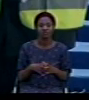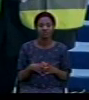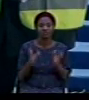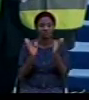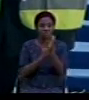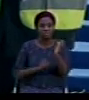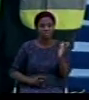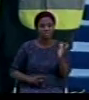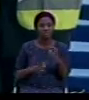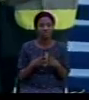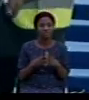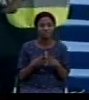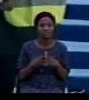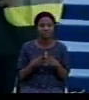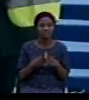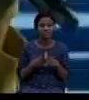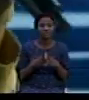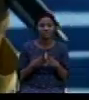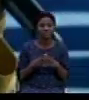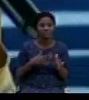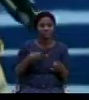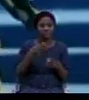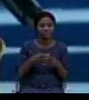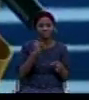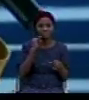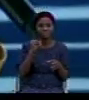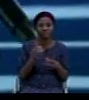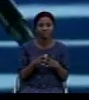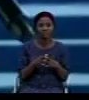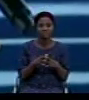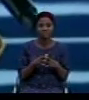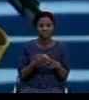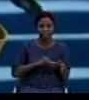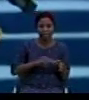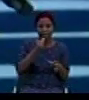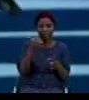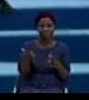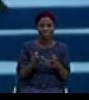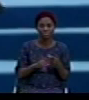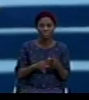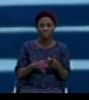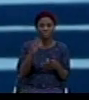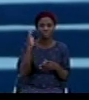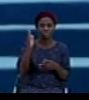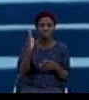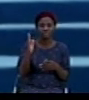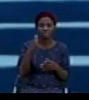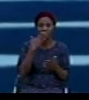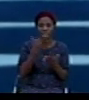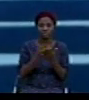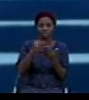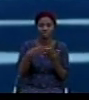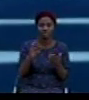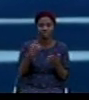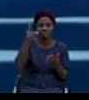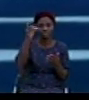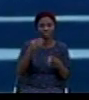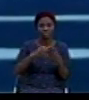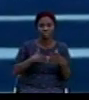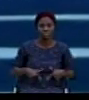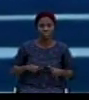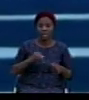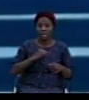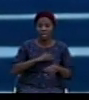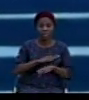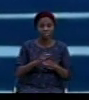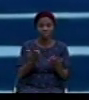Lord. My name is Damilola Jimajashon. I'm here to testify to the goodness of God in my life. Actually, I didn't want to come, but